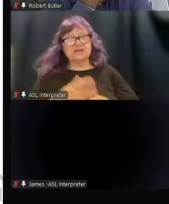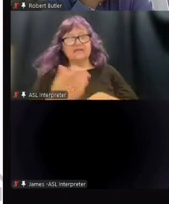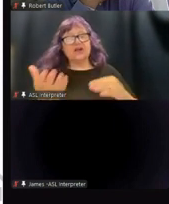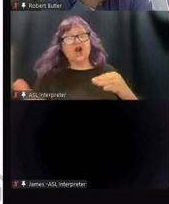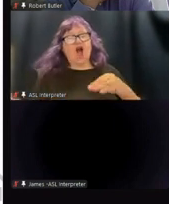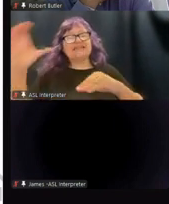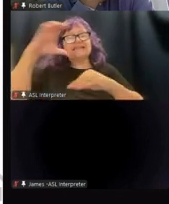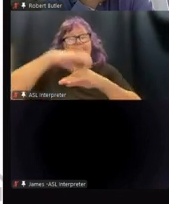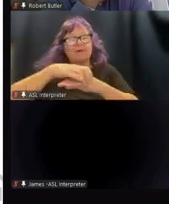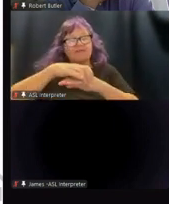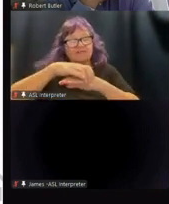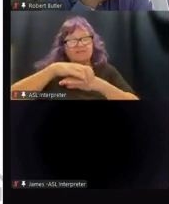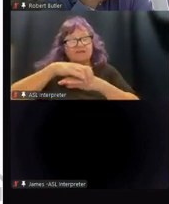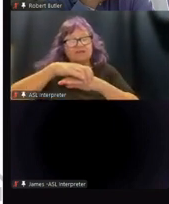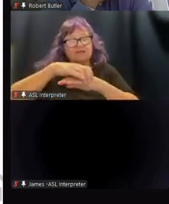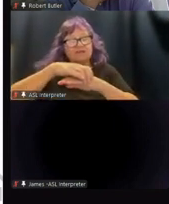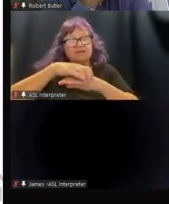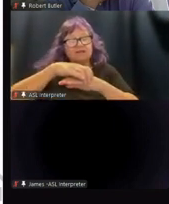top